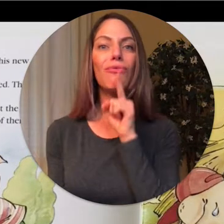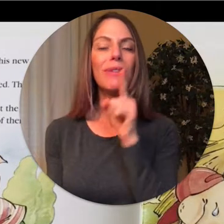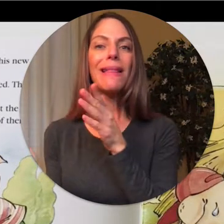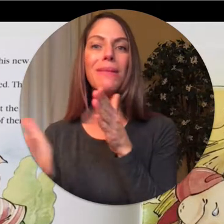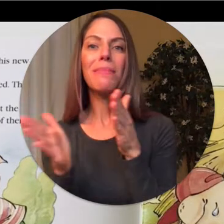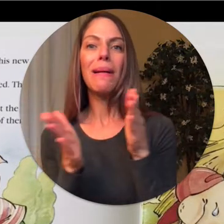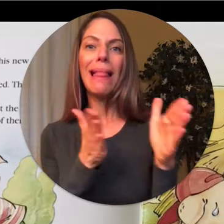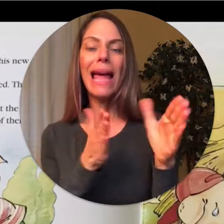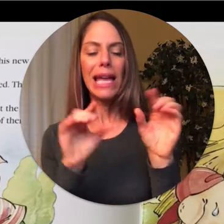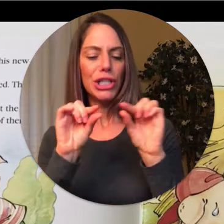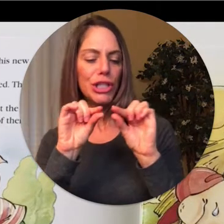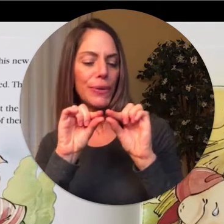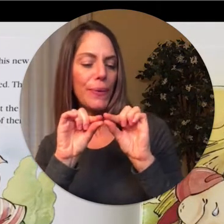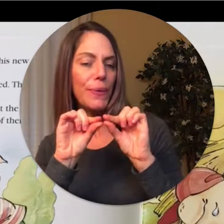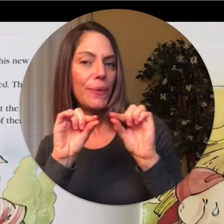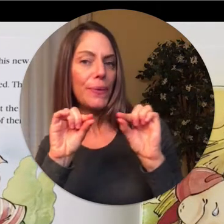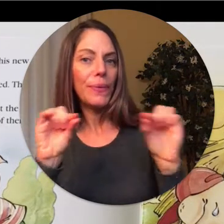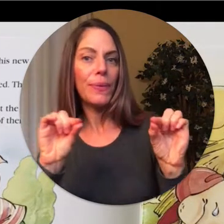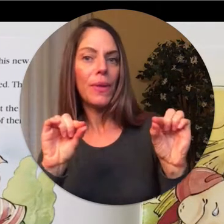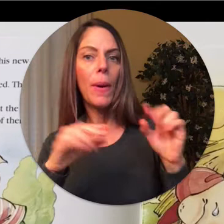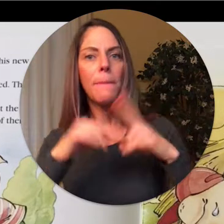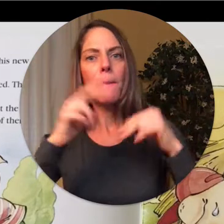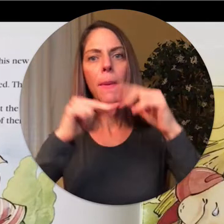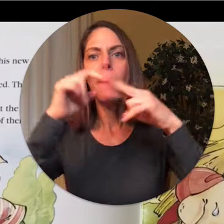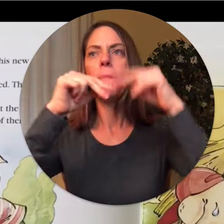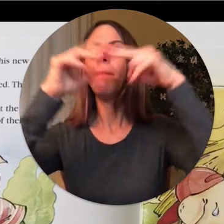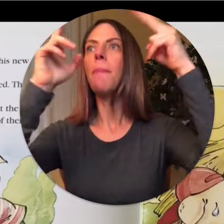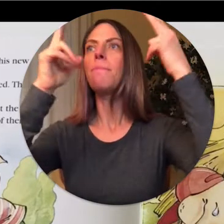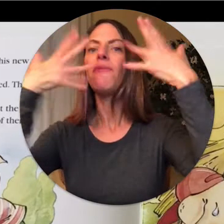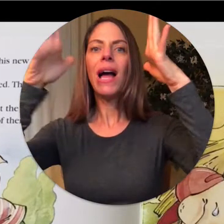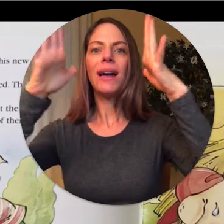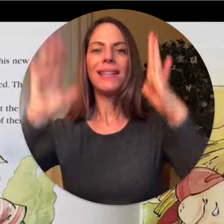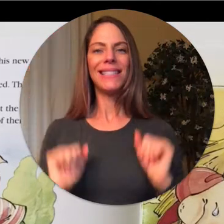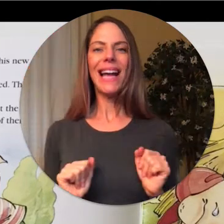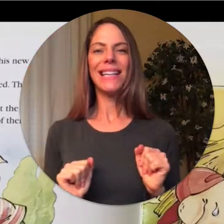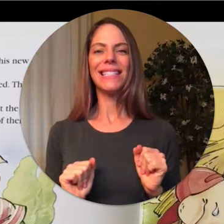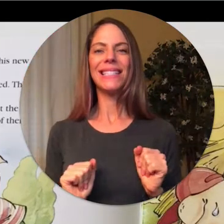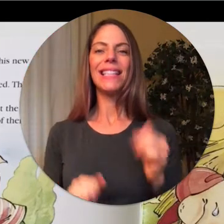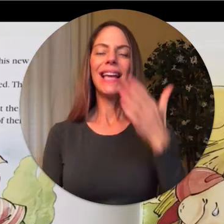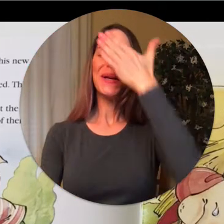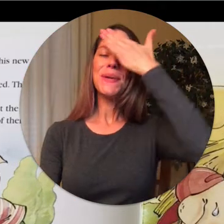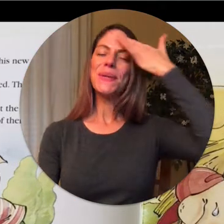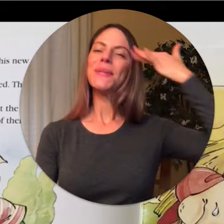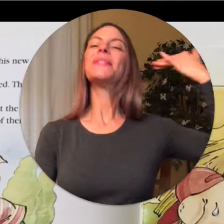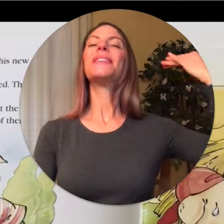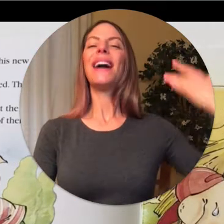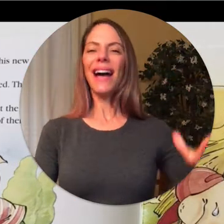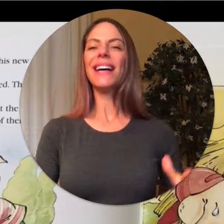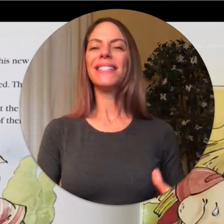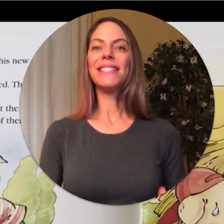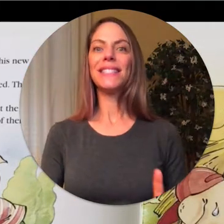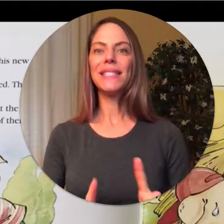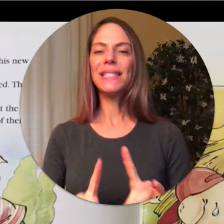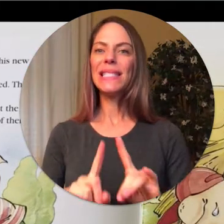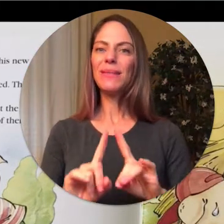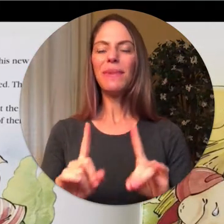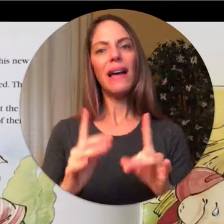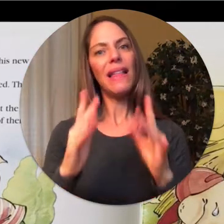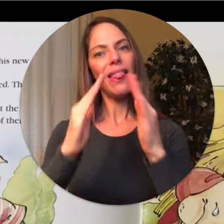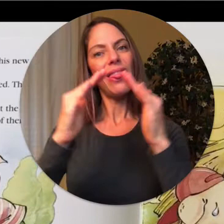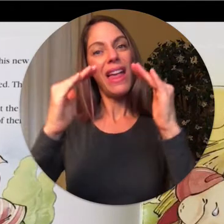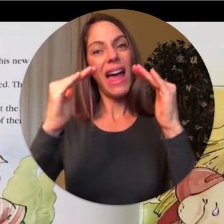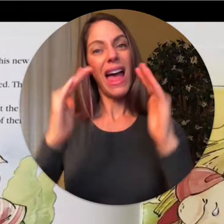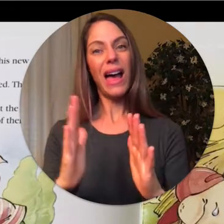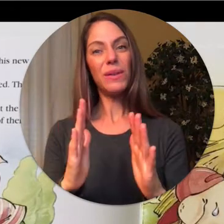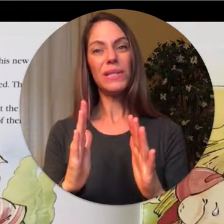the house was finished. The pig wiped his brow with satisfaction. But the other two pigs had doubts about the house